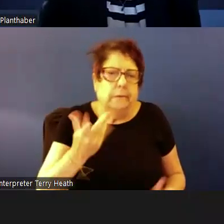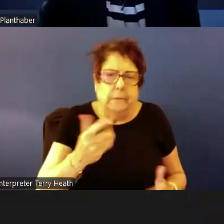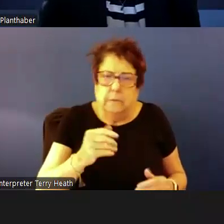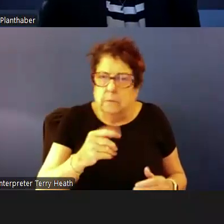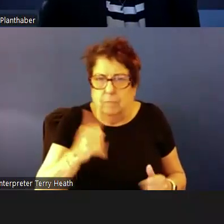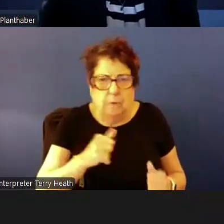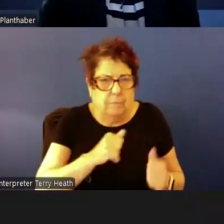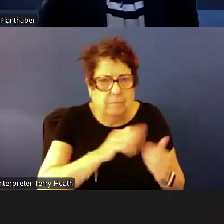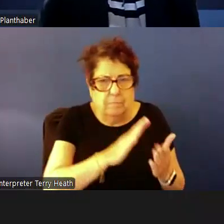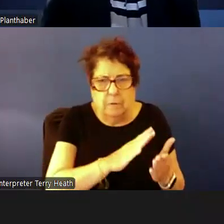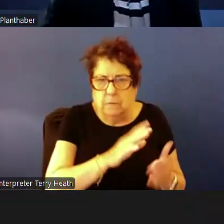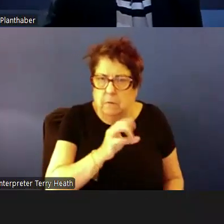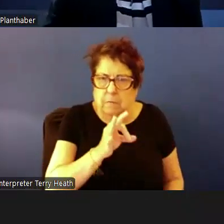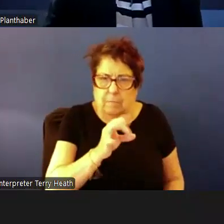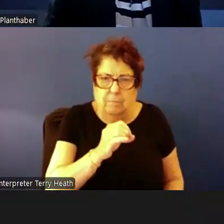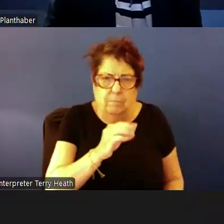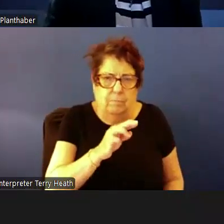those cases, how may they approach